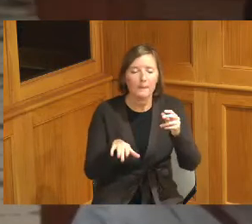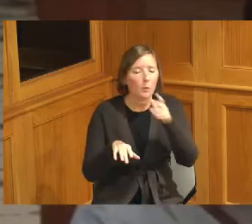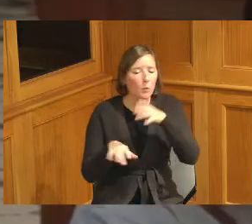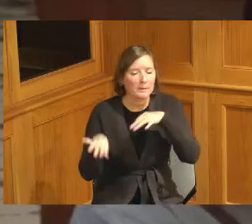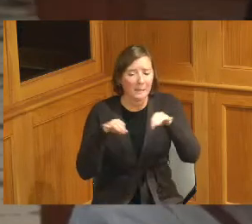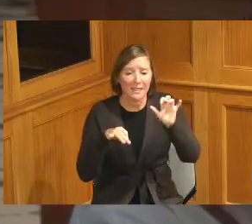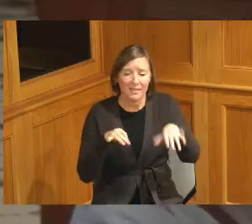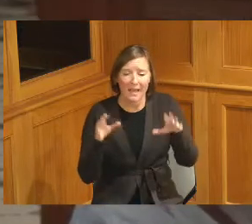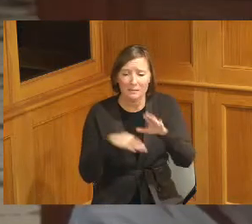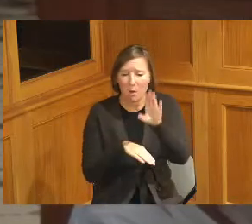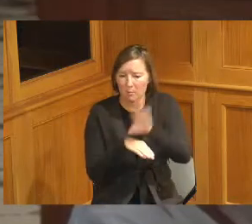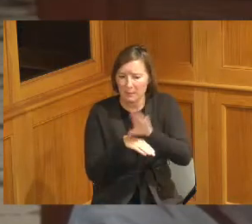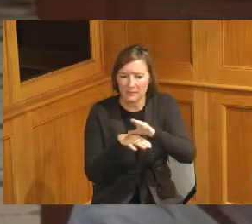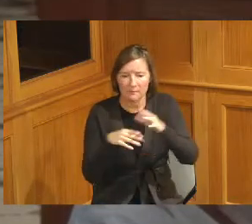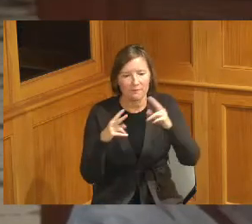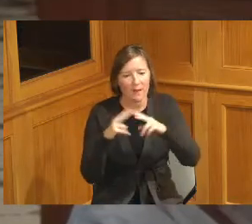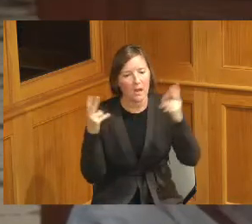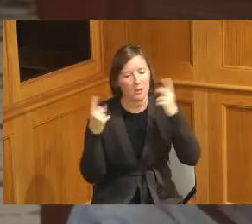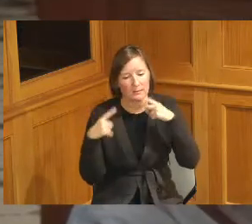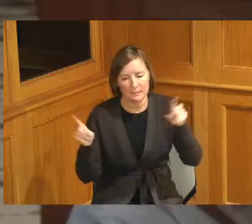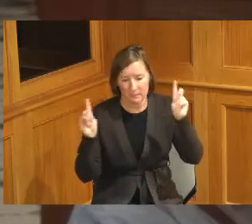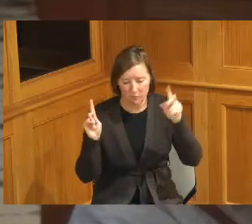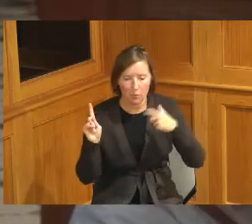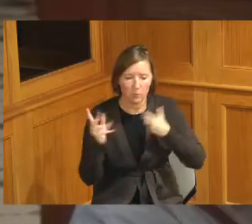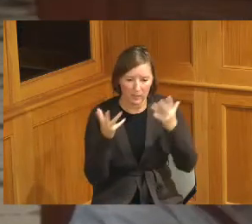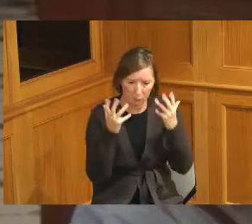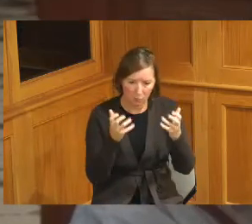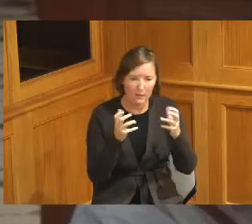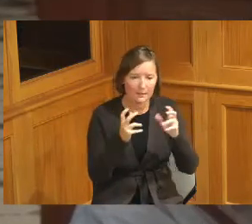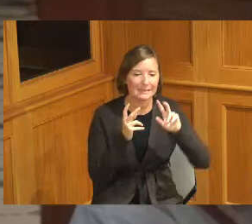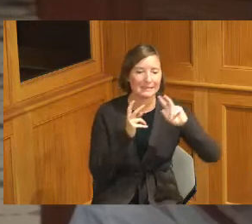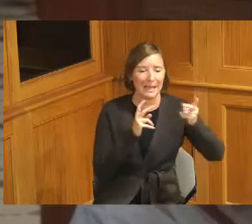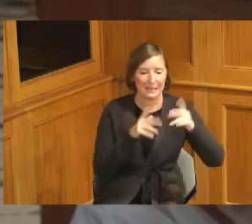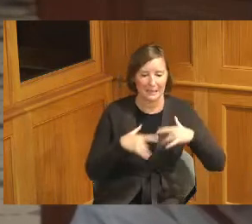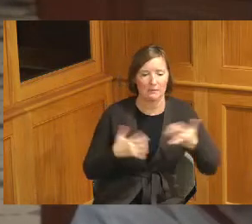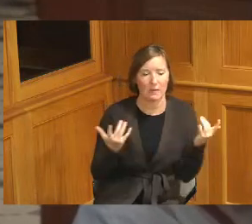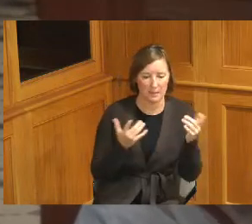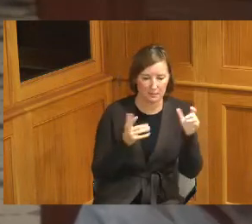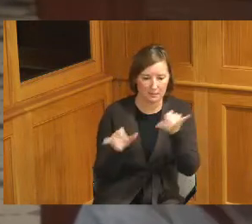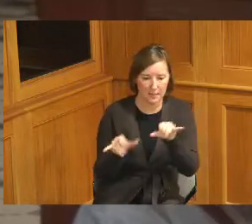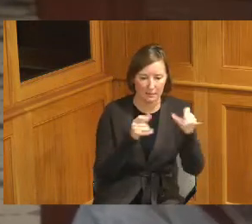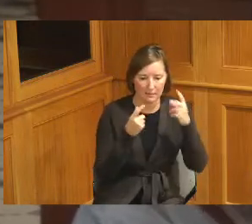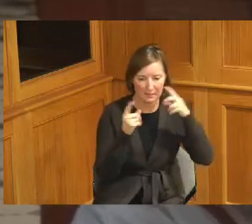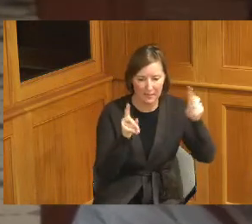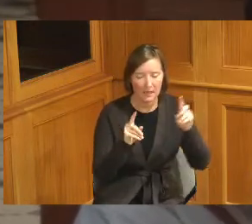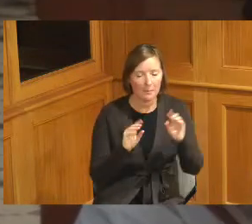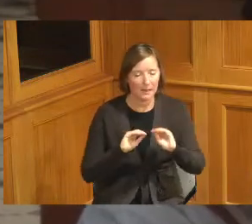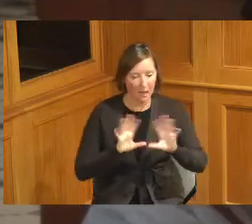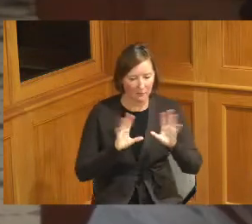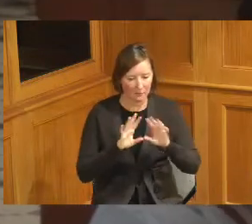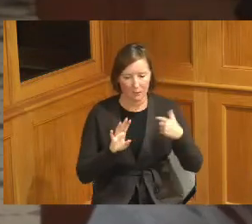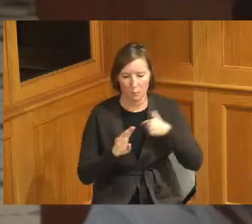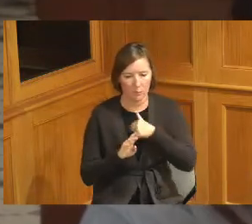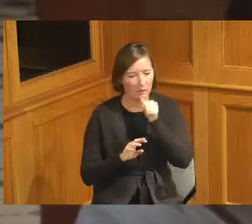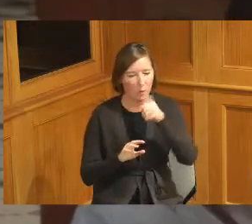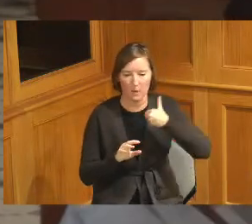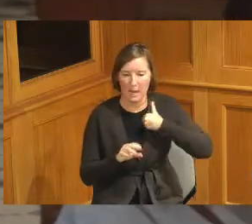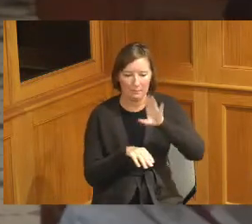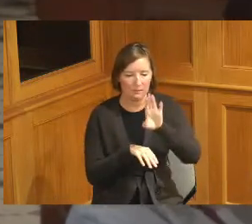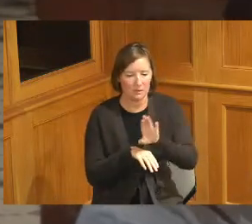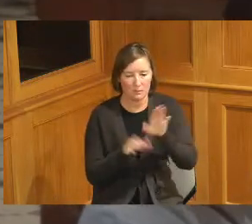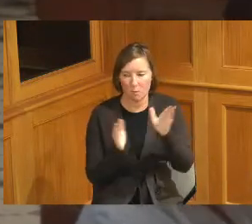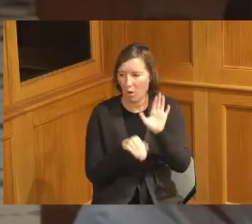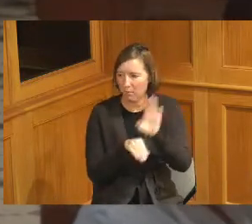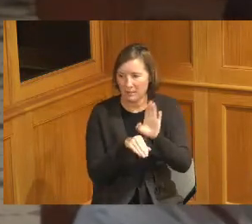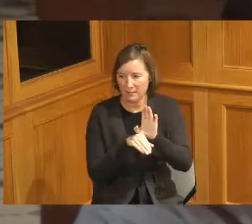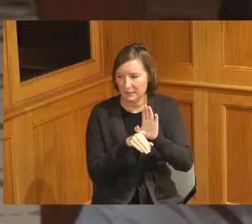successful. We have every intent to do a similar event just as wildly successful. Obviously, we won't have small business grants because ARPA dollars. So